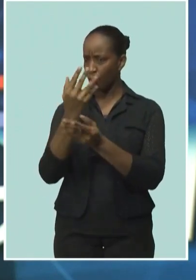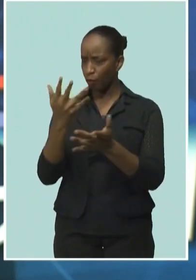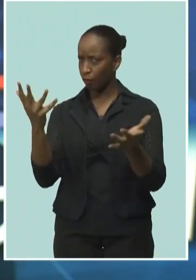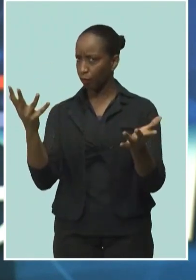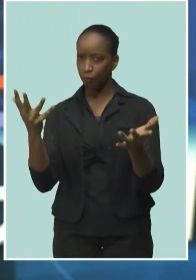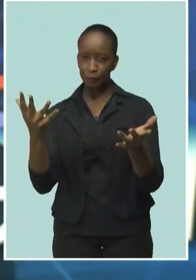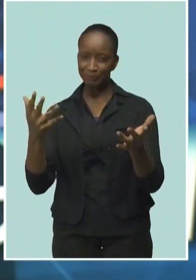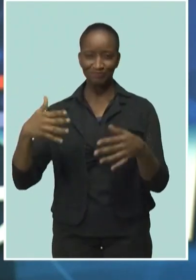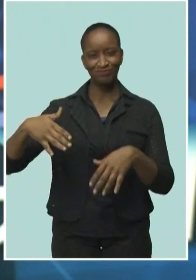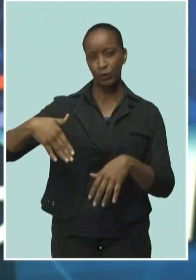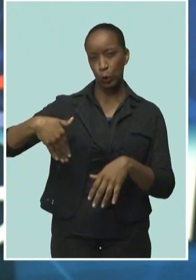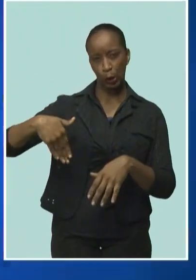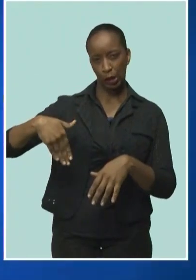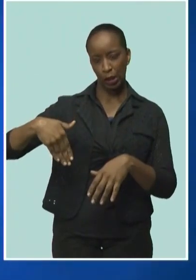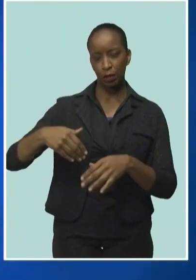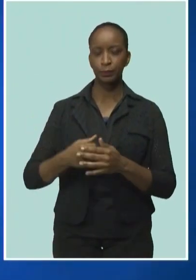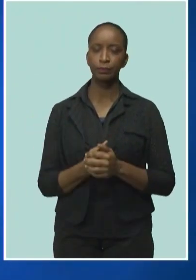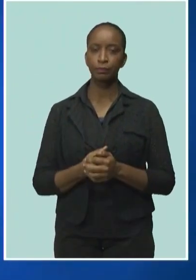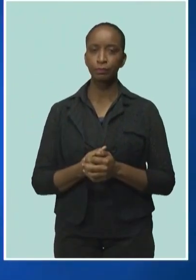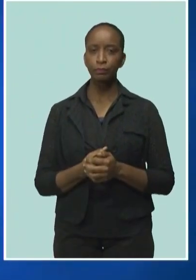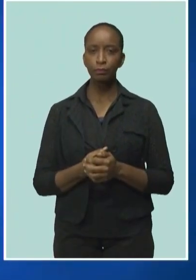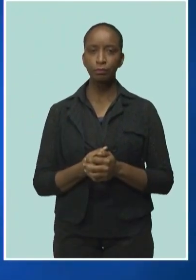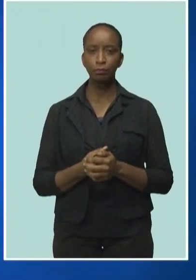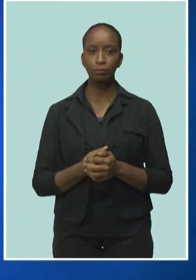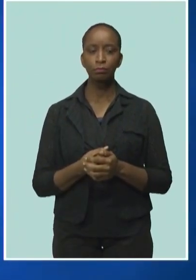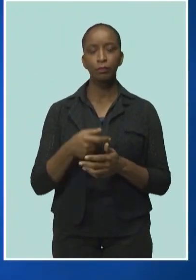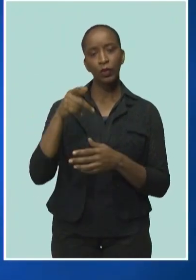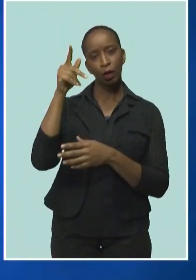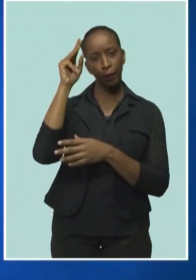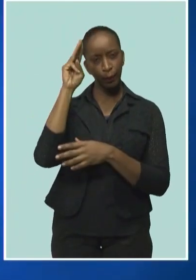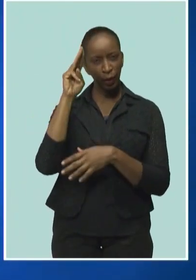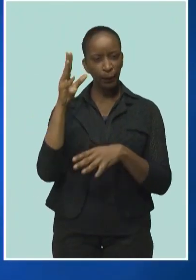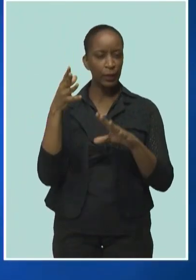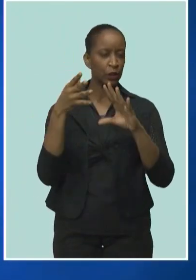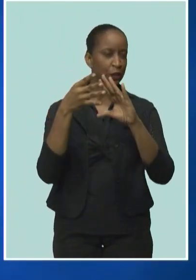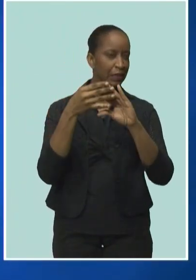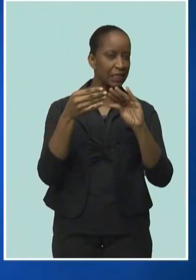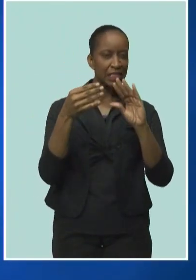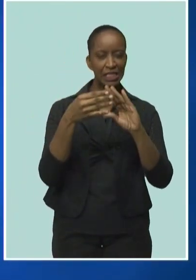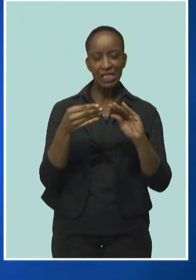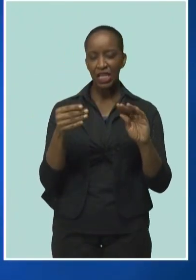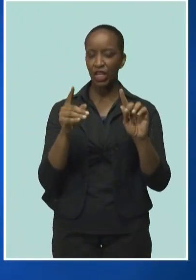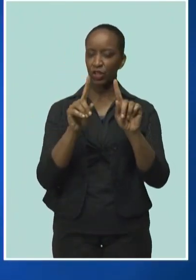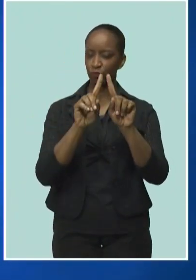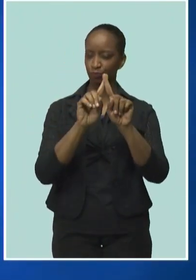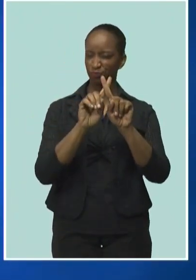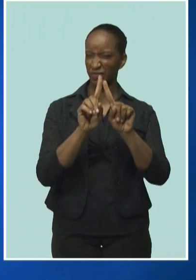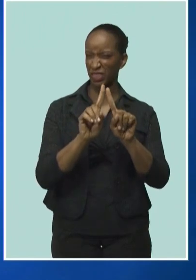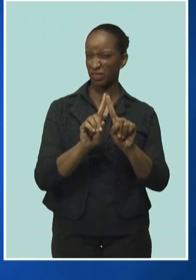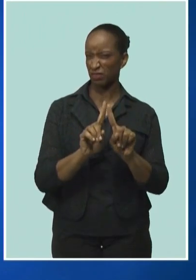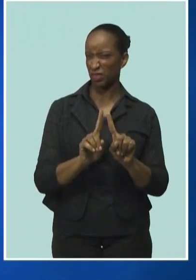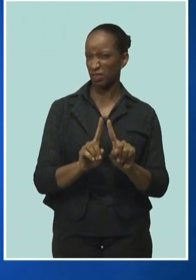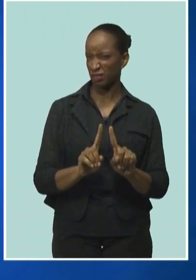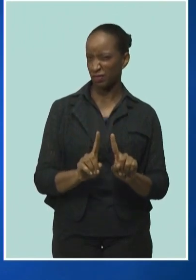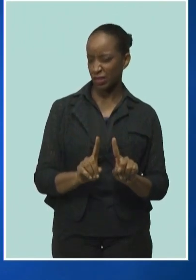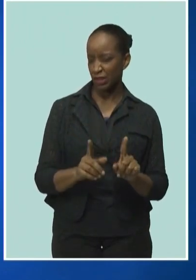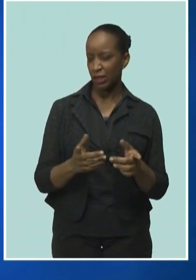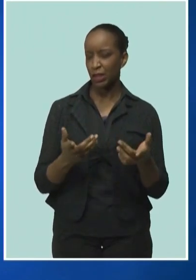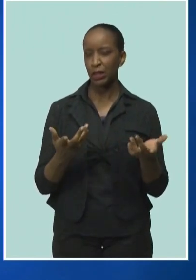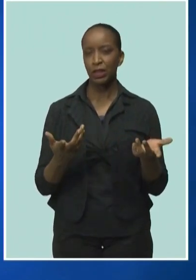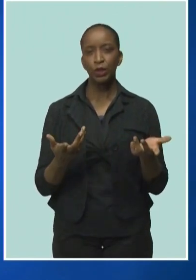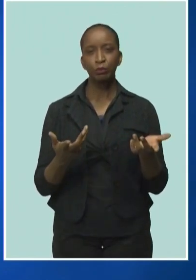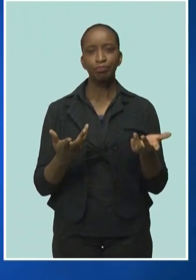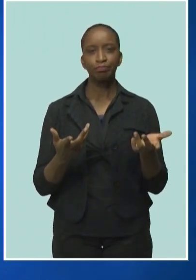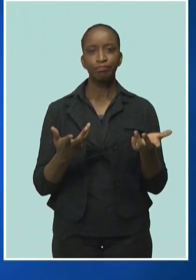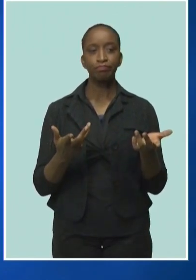changes. Terms such as a qualified domestic minimum top-up tax and under-taxed profits were